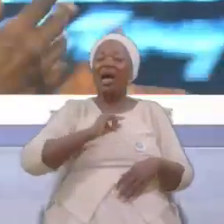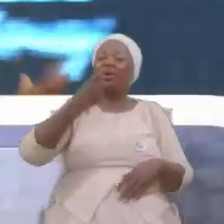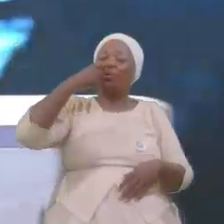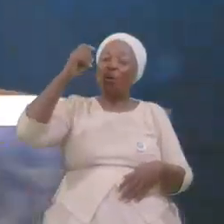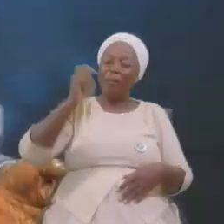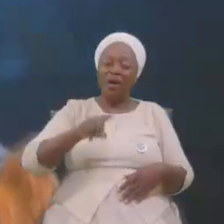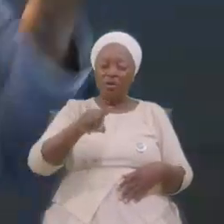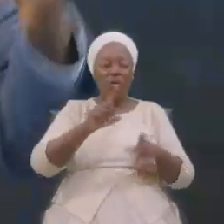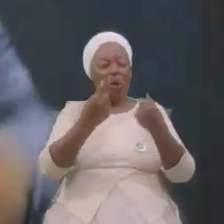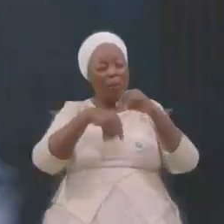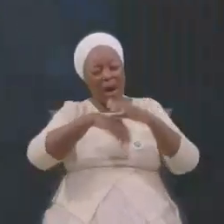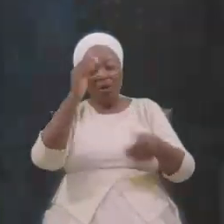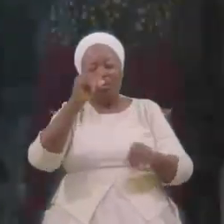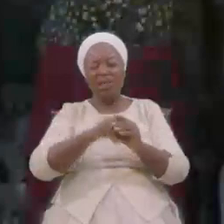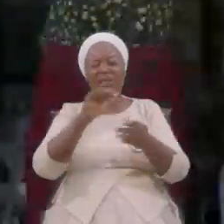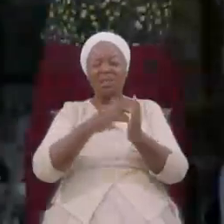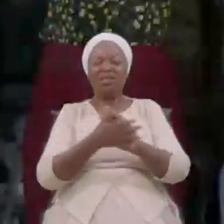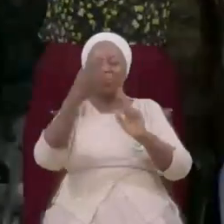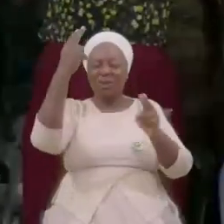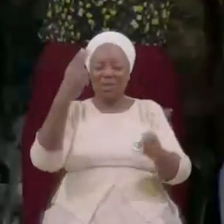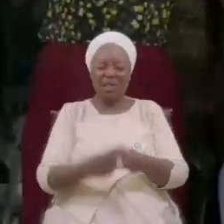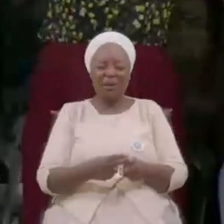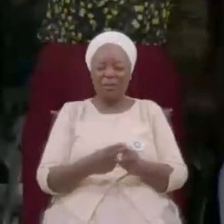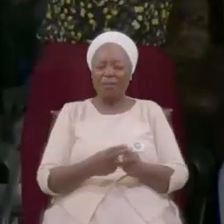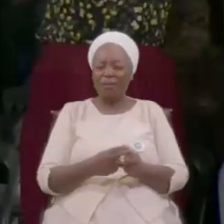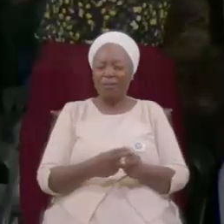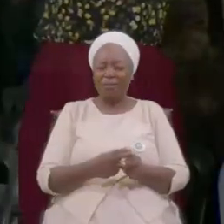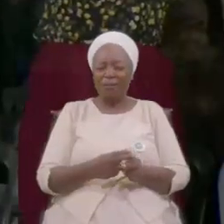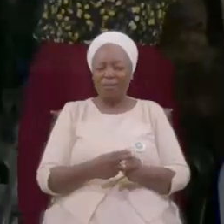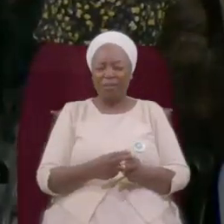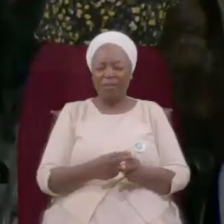come out in Jesus' name.